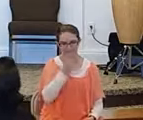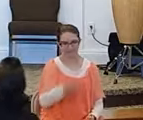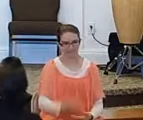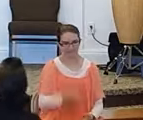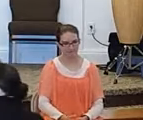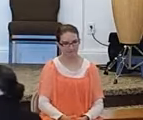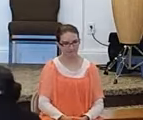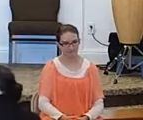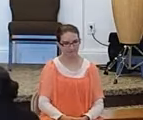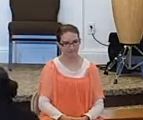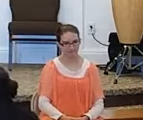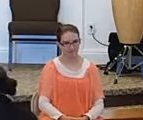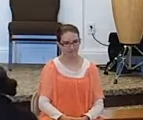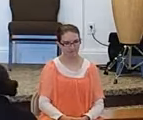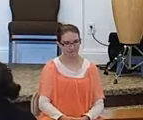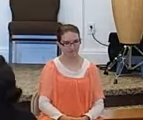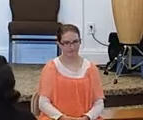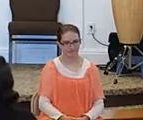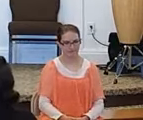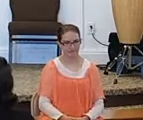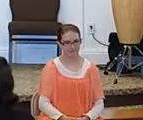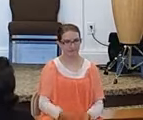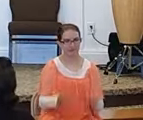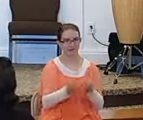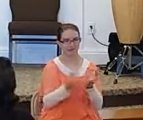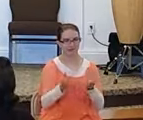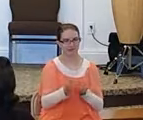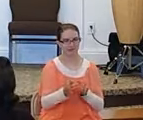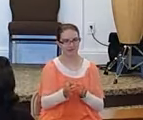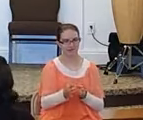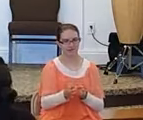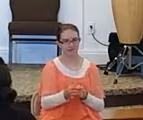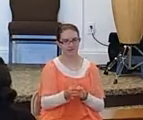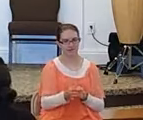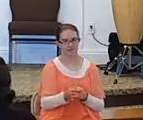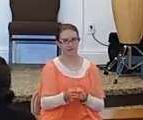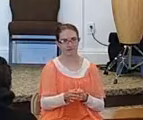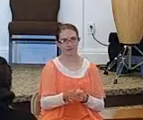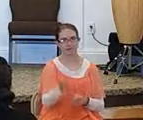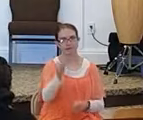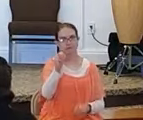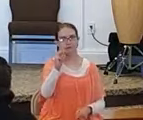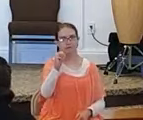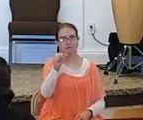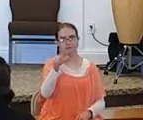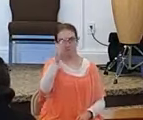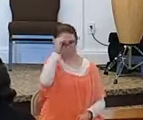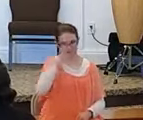Amen. Now, Jesus was a normal man in some ways.